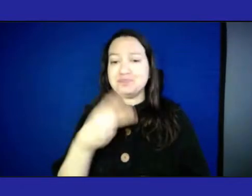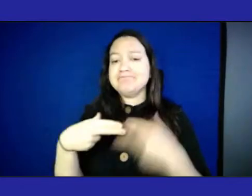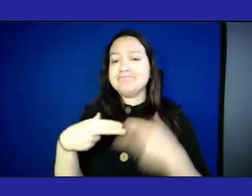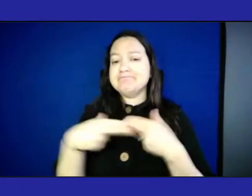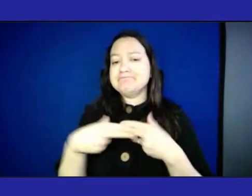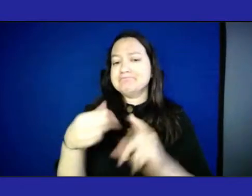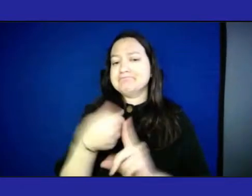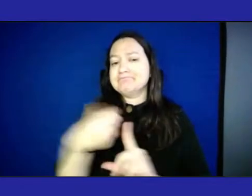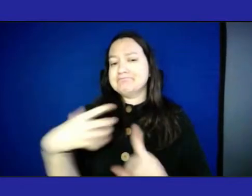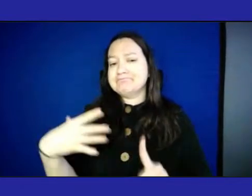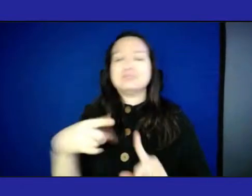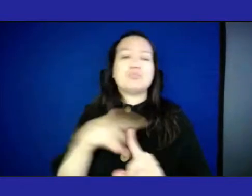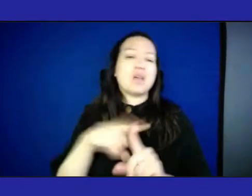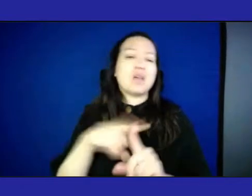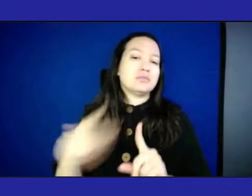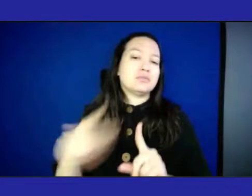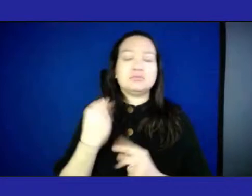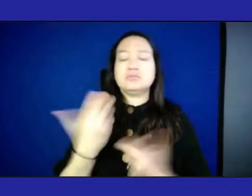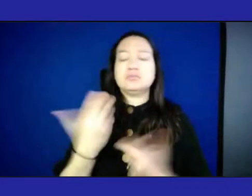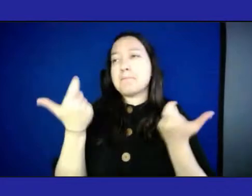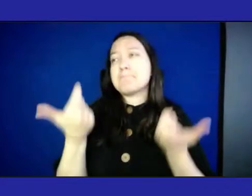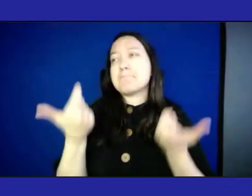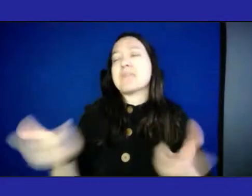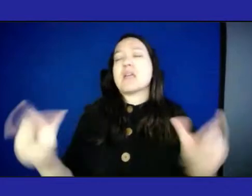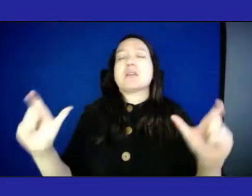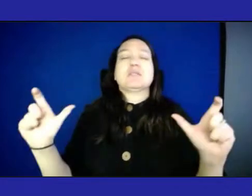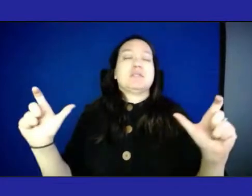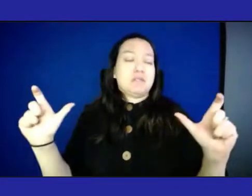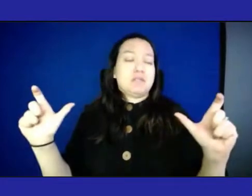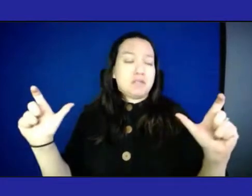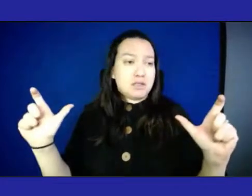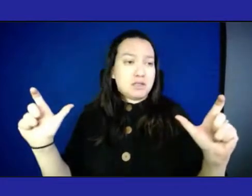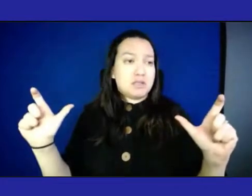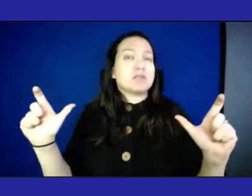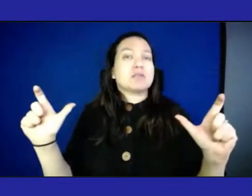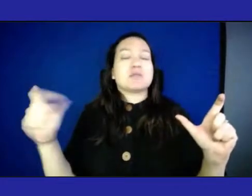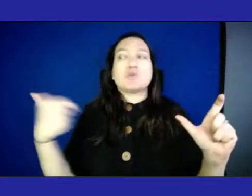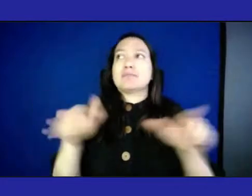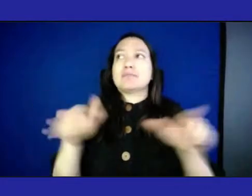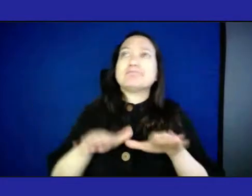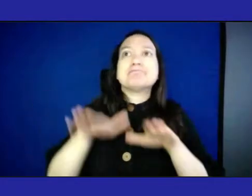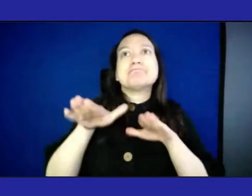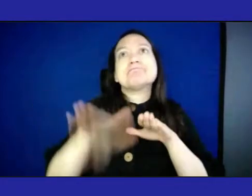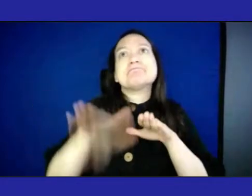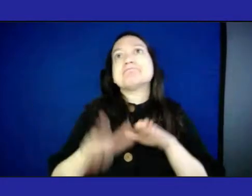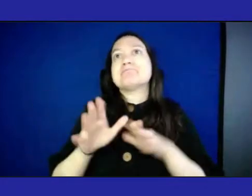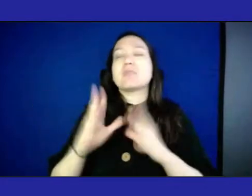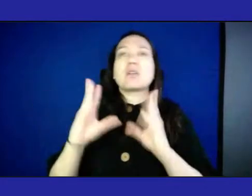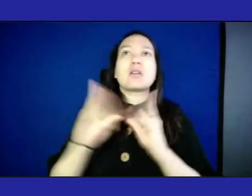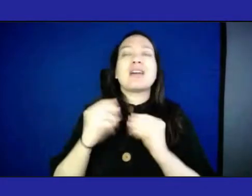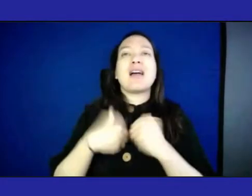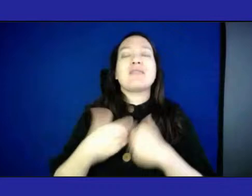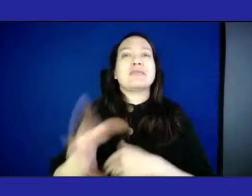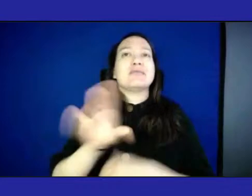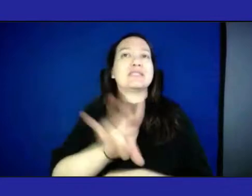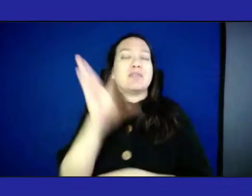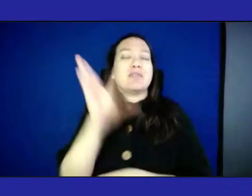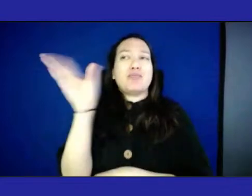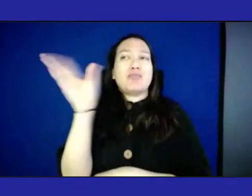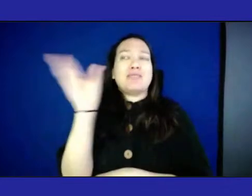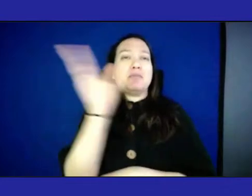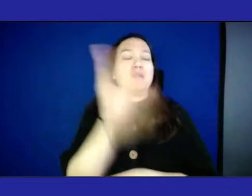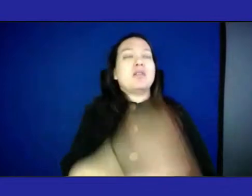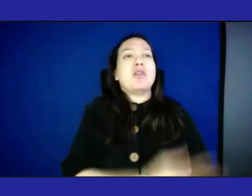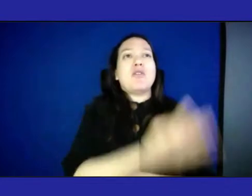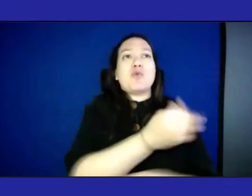say that we had a big footprint there in that conference. We had 7 podium presentations and 14 poster